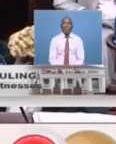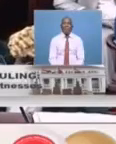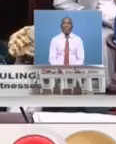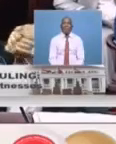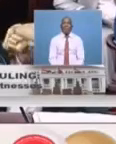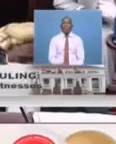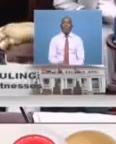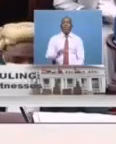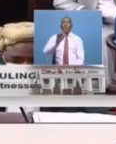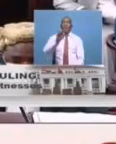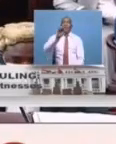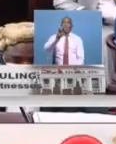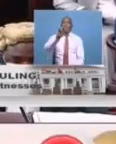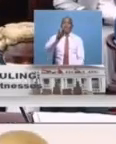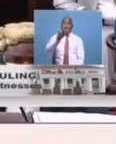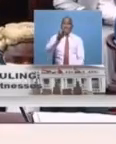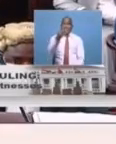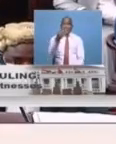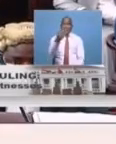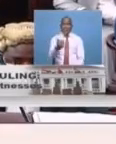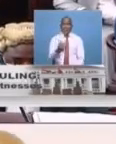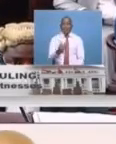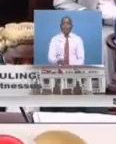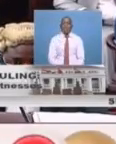And my lords,